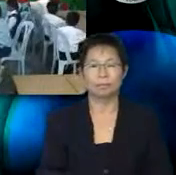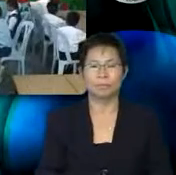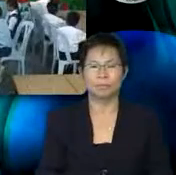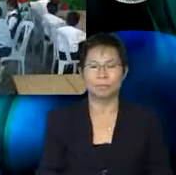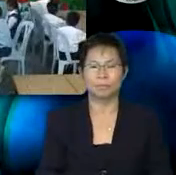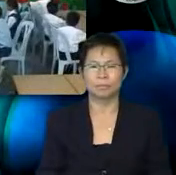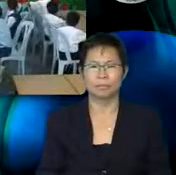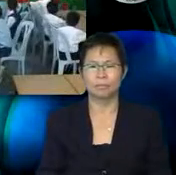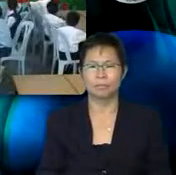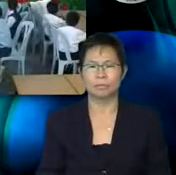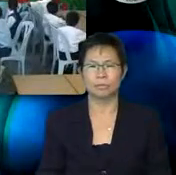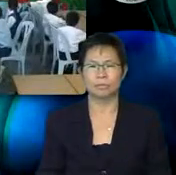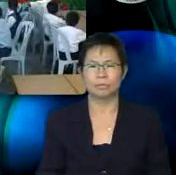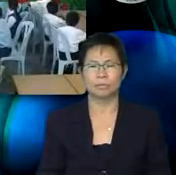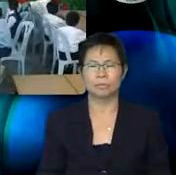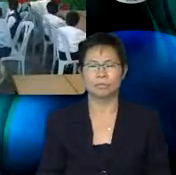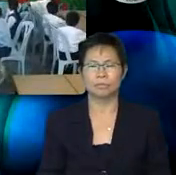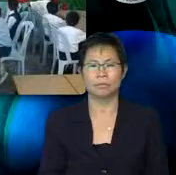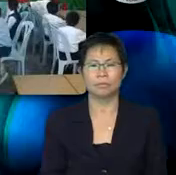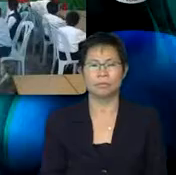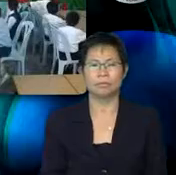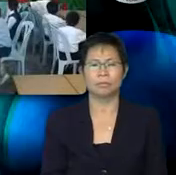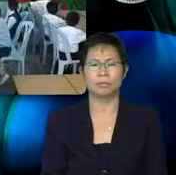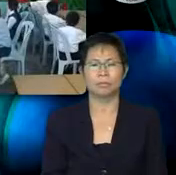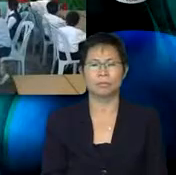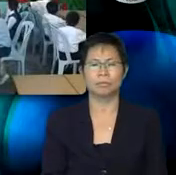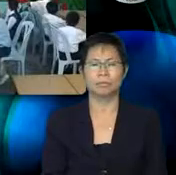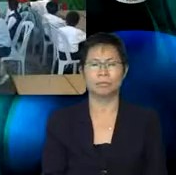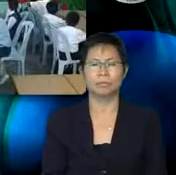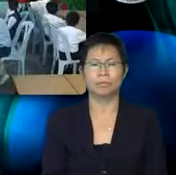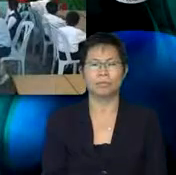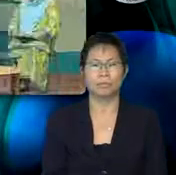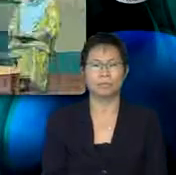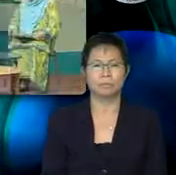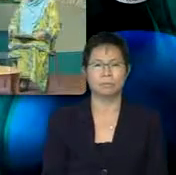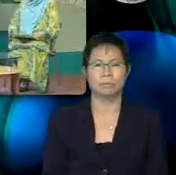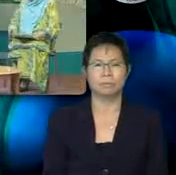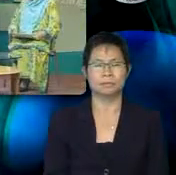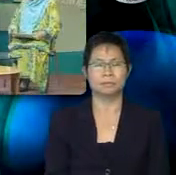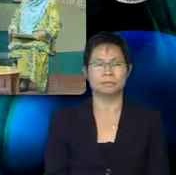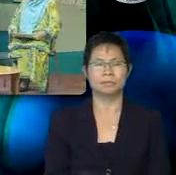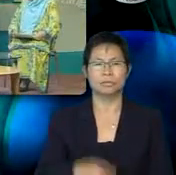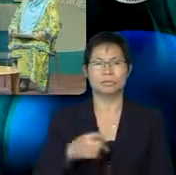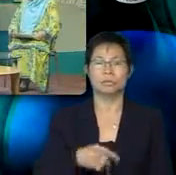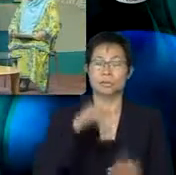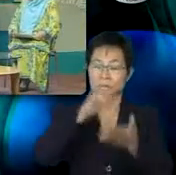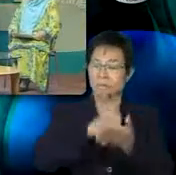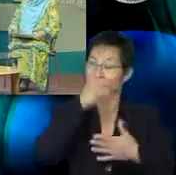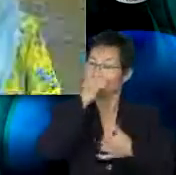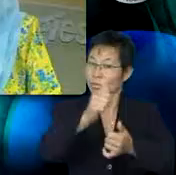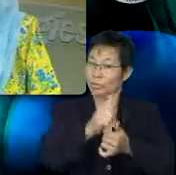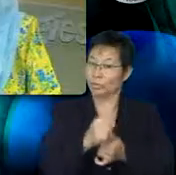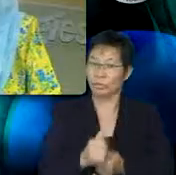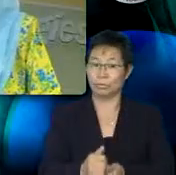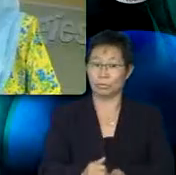Louder, please. Yes. Good. It's correct. You can sit down. Okay. That was interesting, wasn't